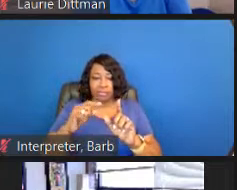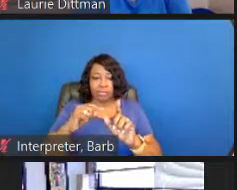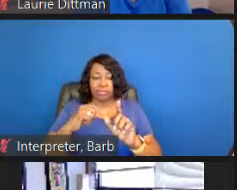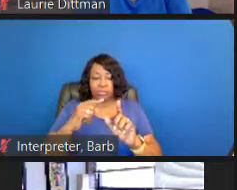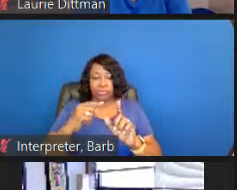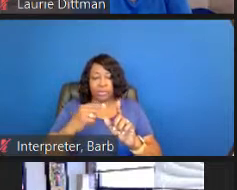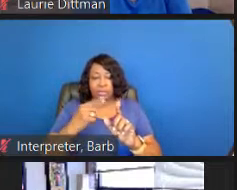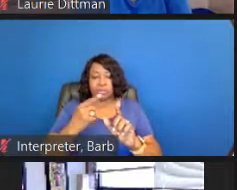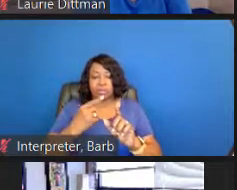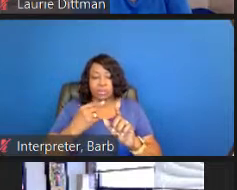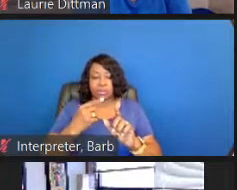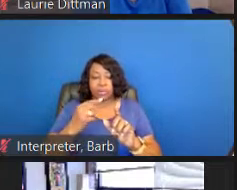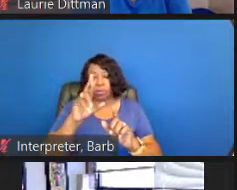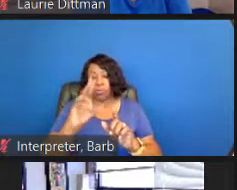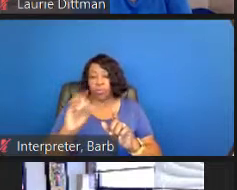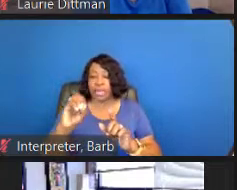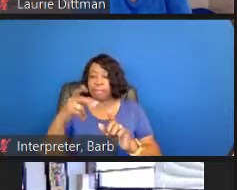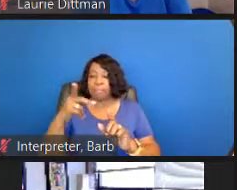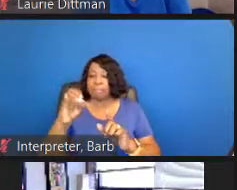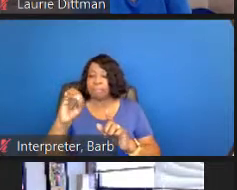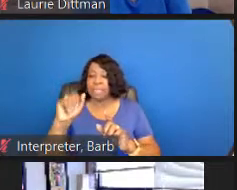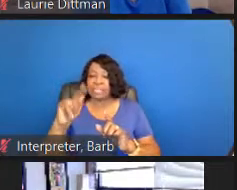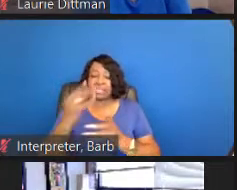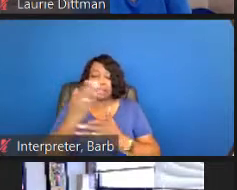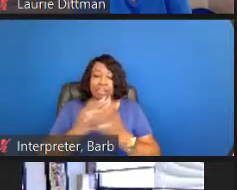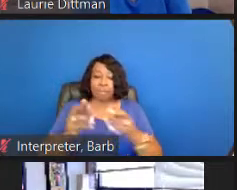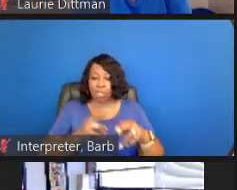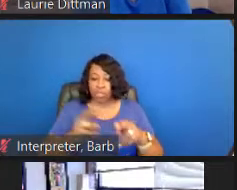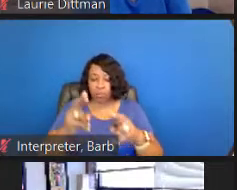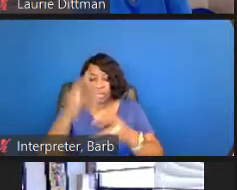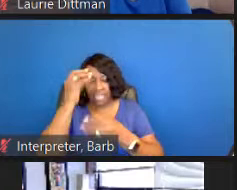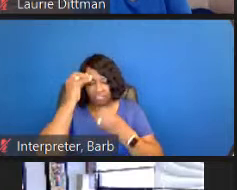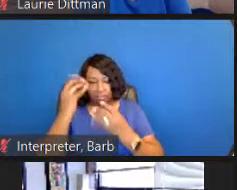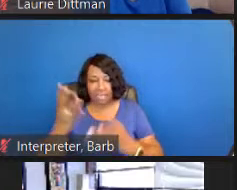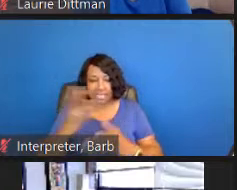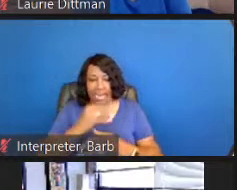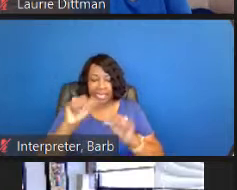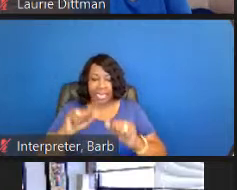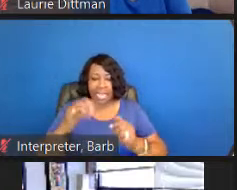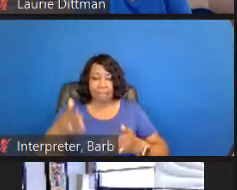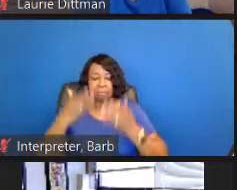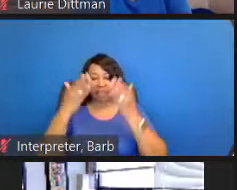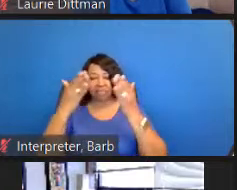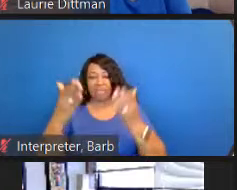information, next stop information, and can provide public service